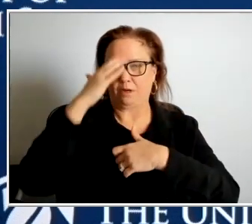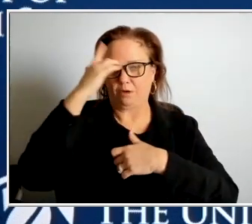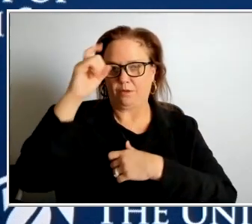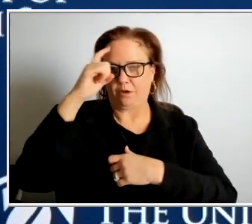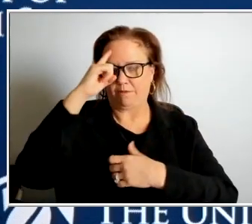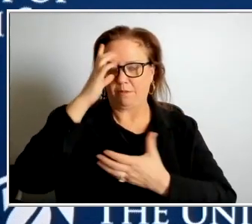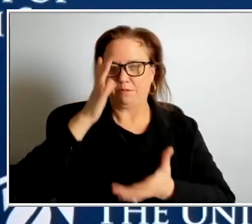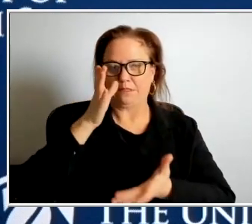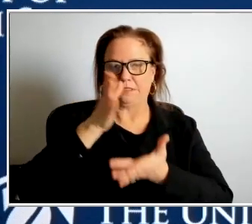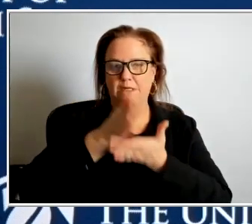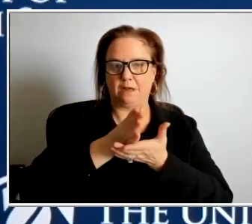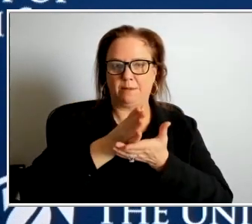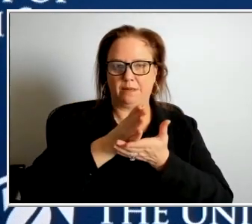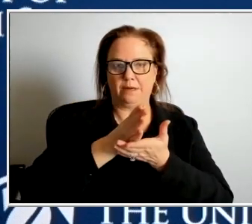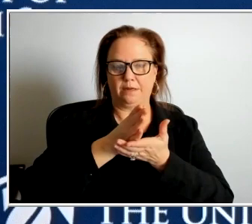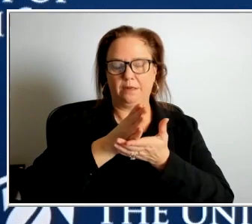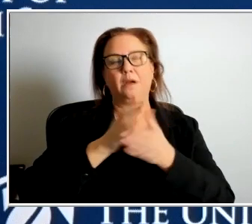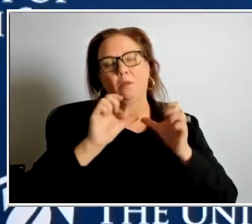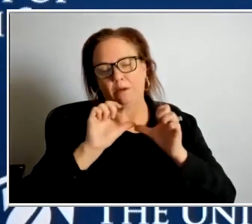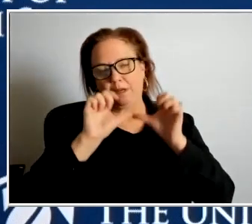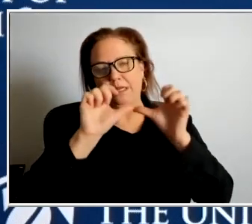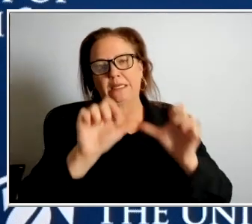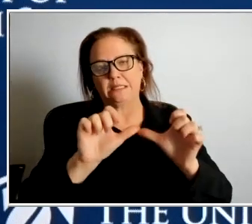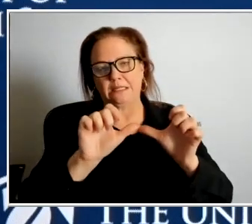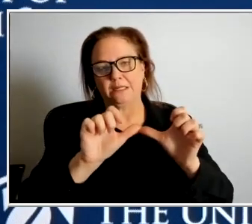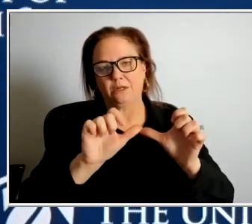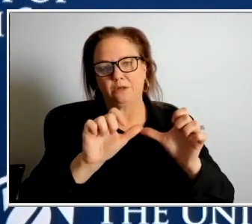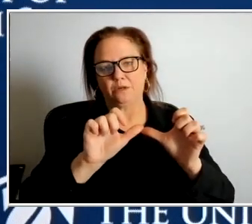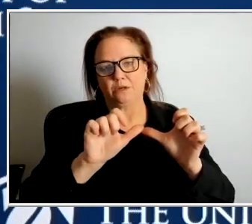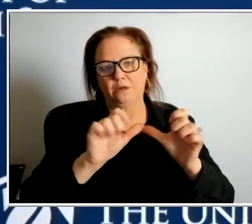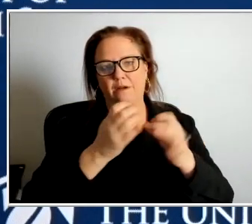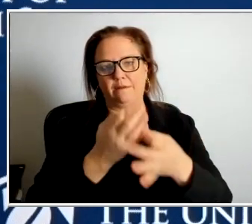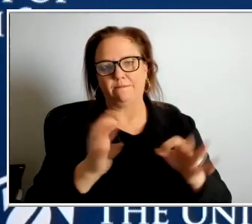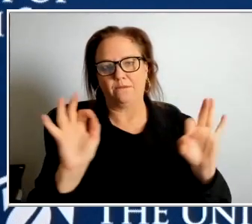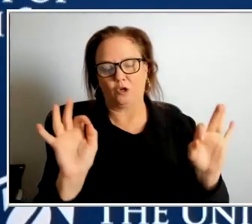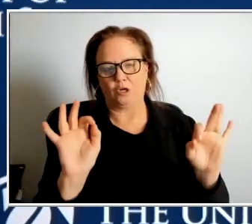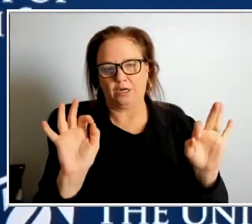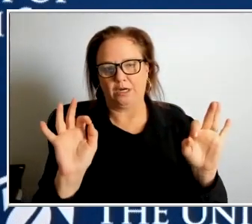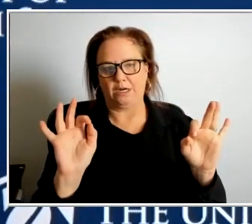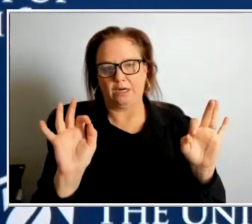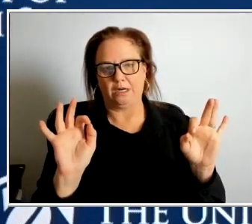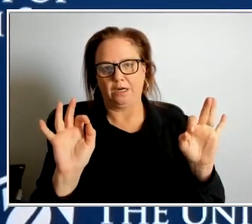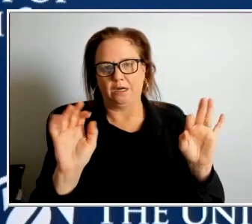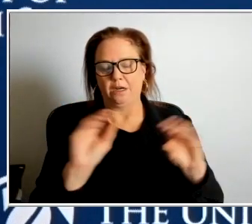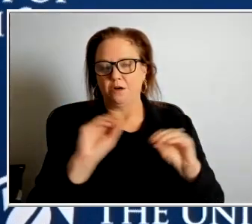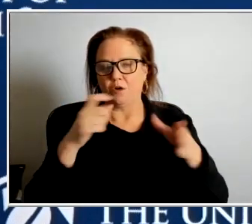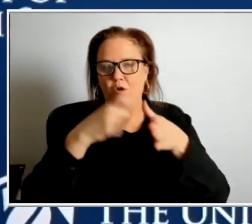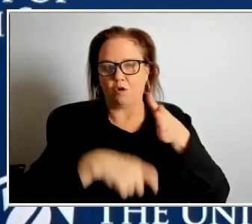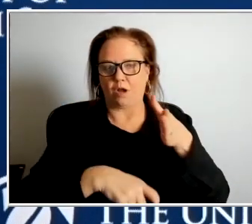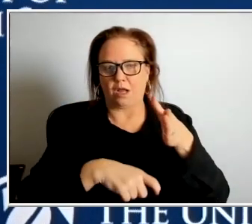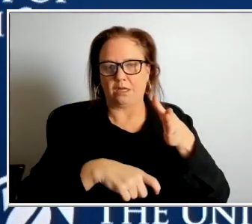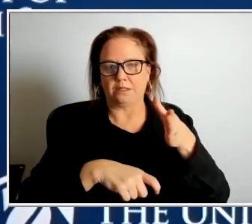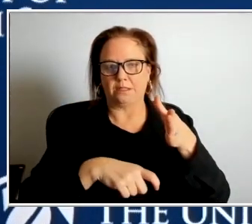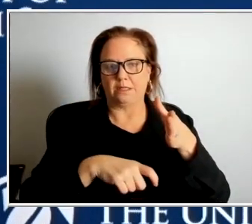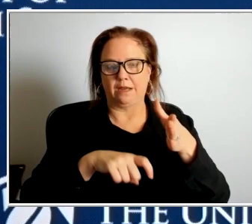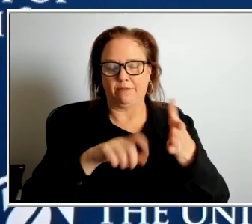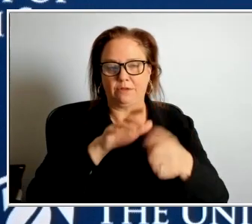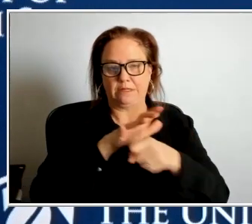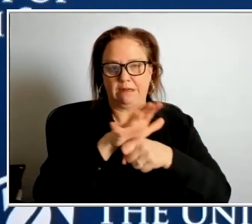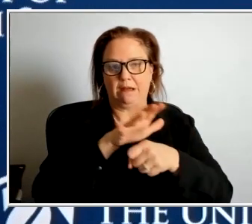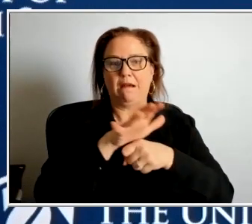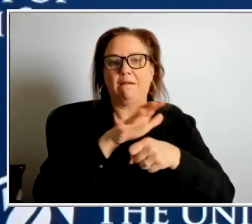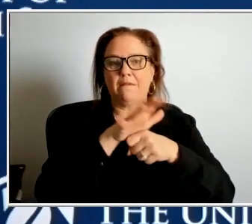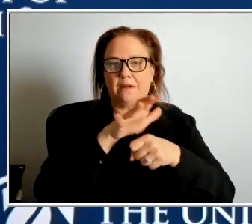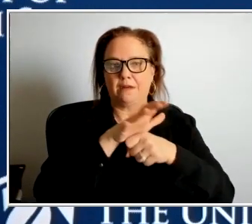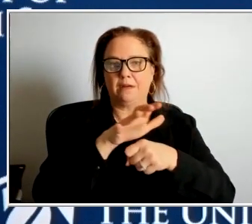stopping. They were going to continue the free, no cost, as long as their stocks of